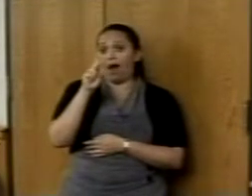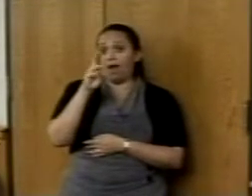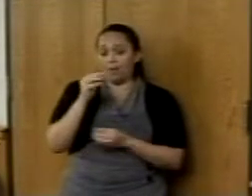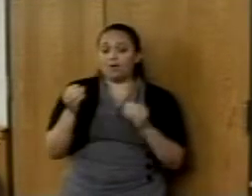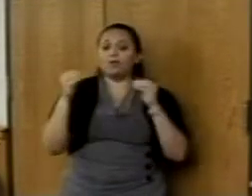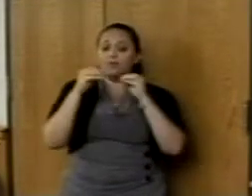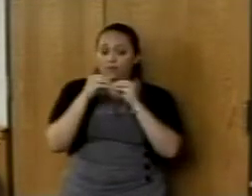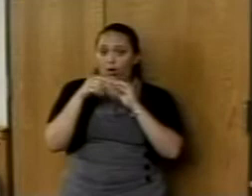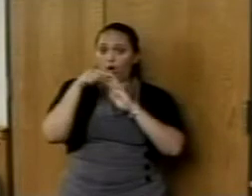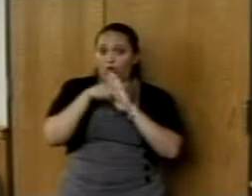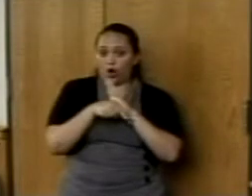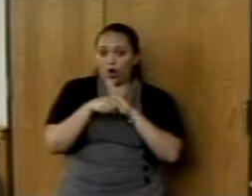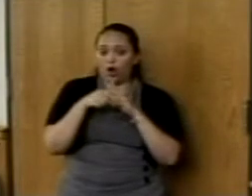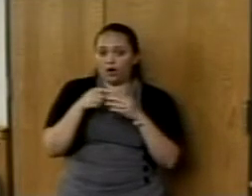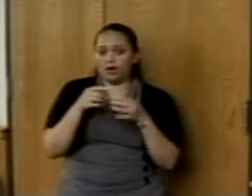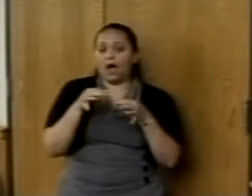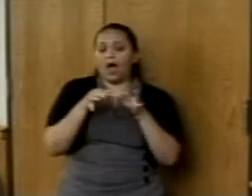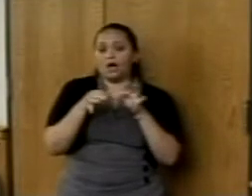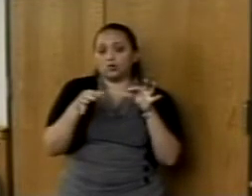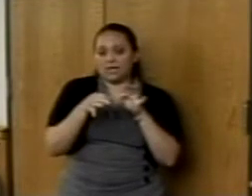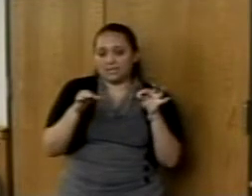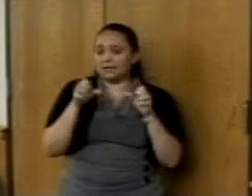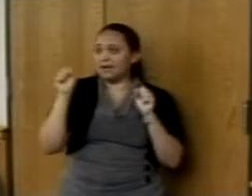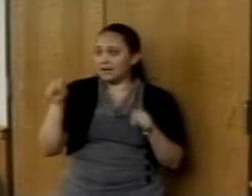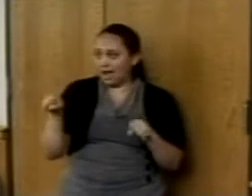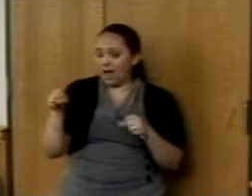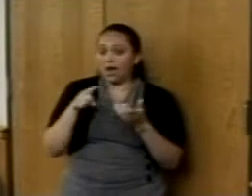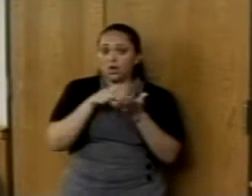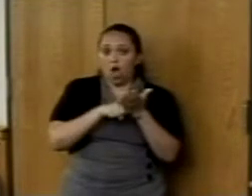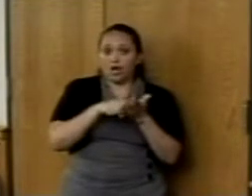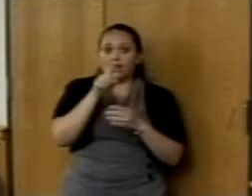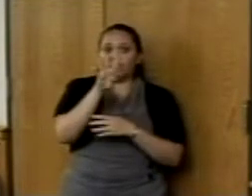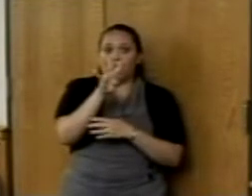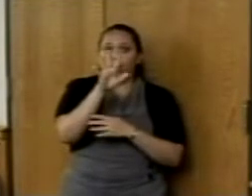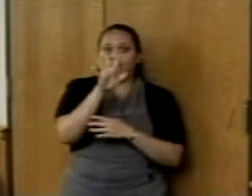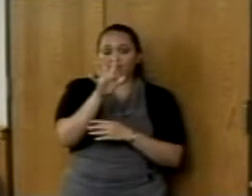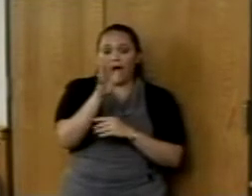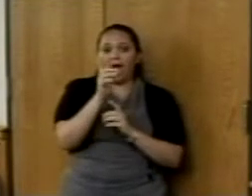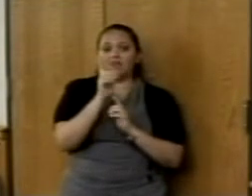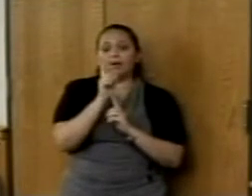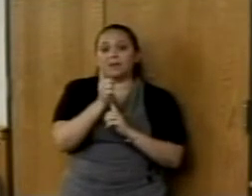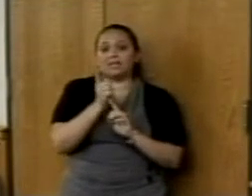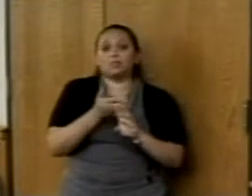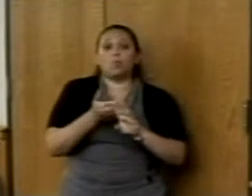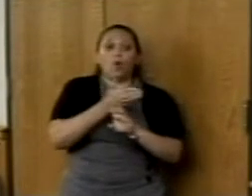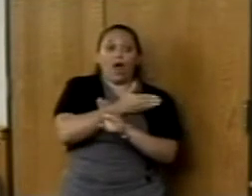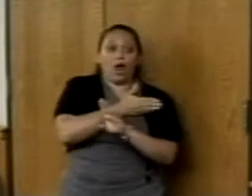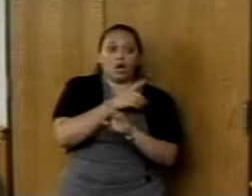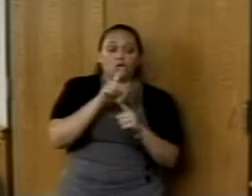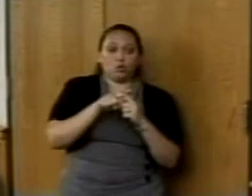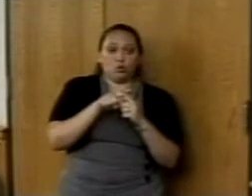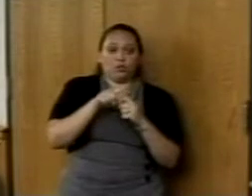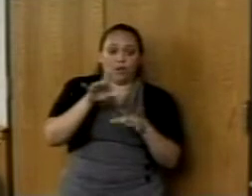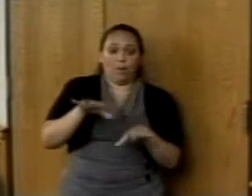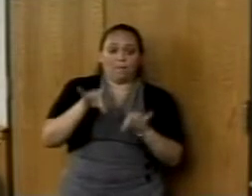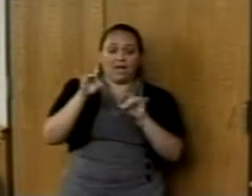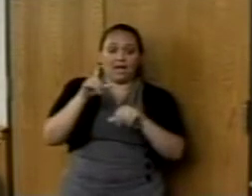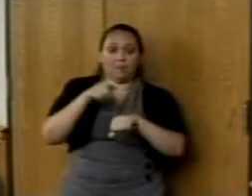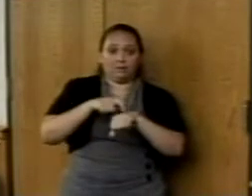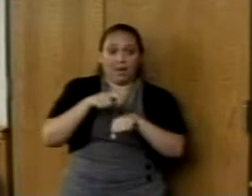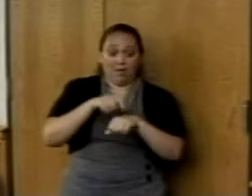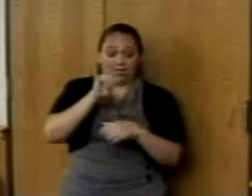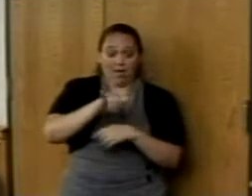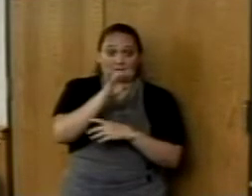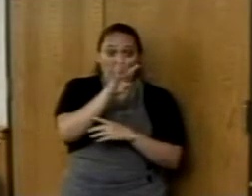may clock in 45 minutes prior to their first scheduled pickup time. And this 45